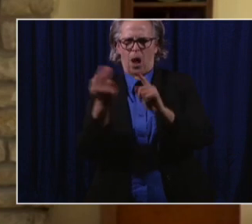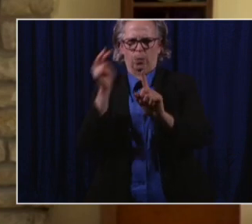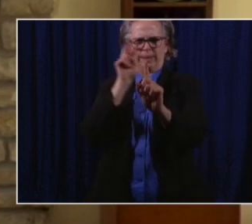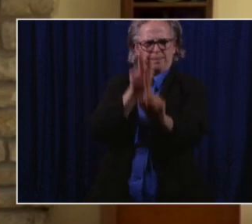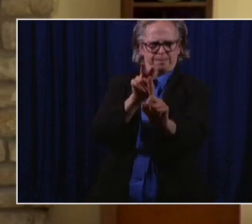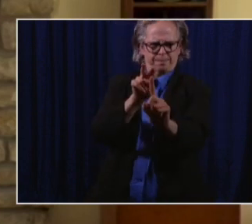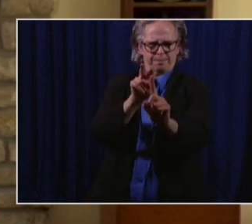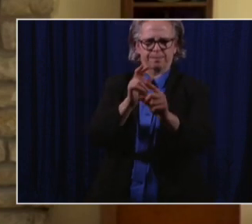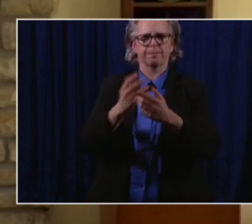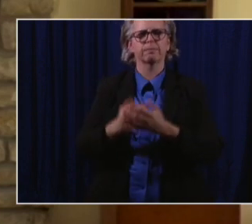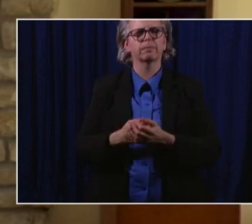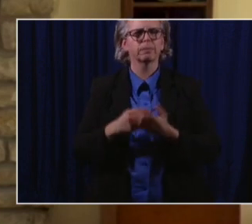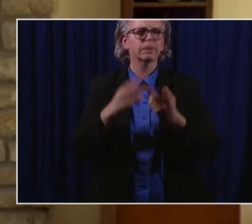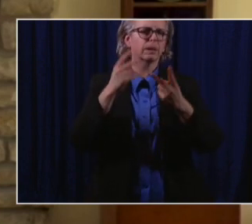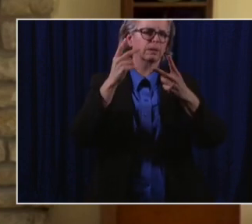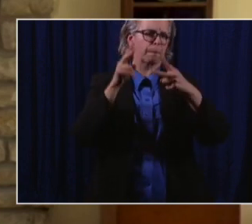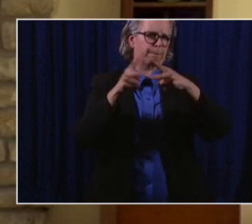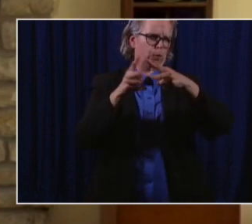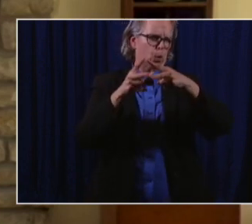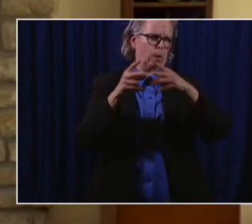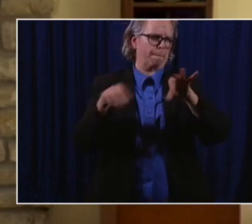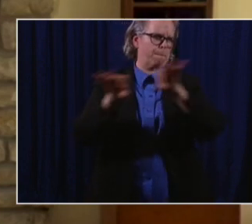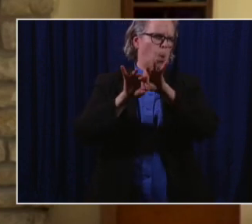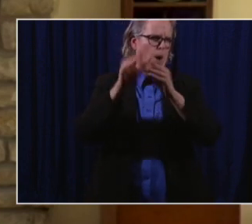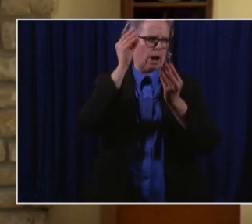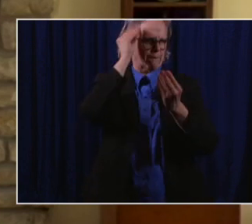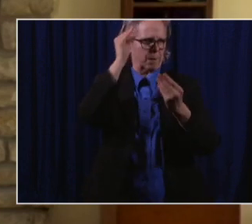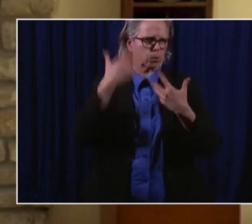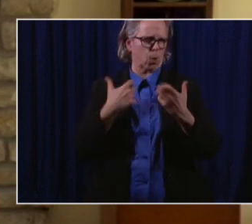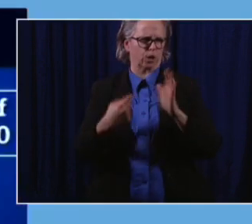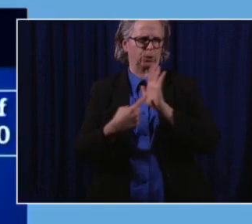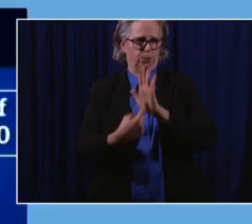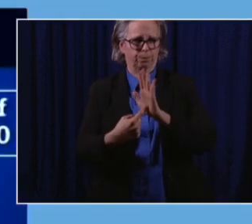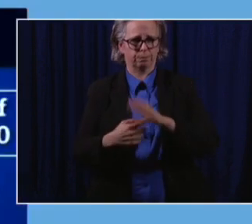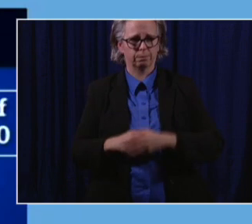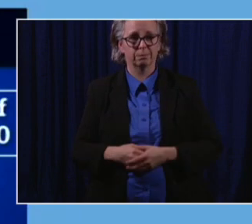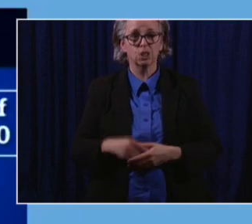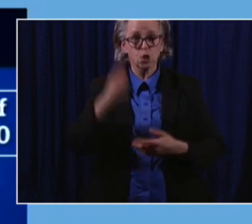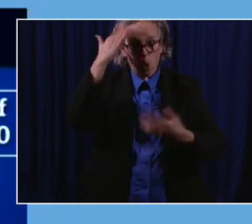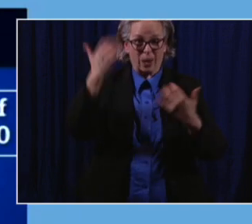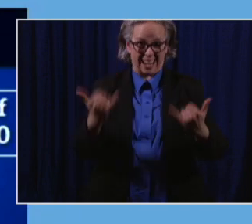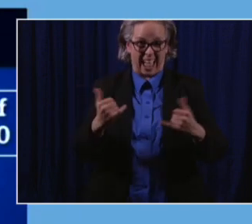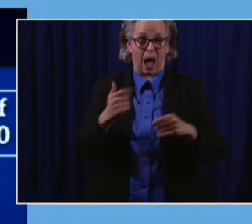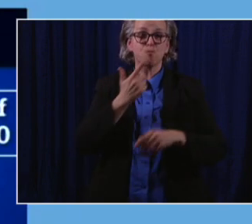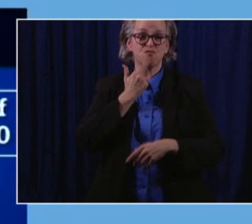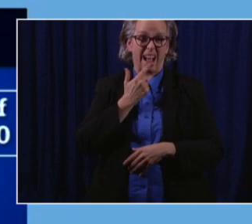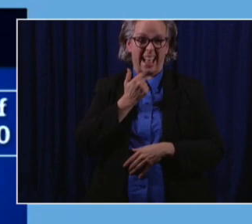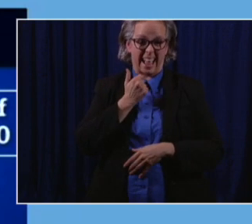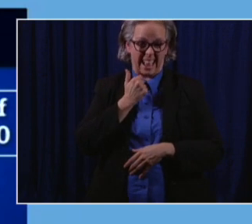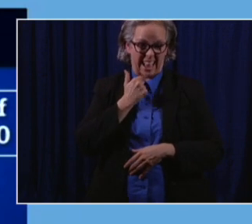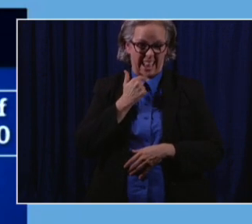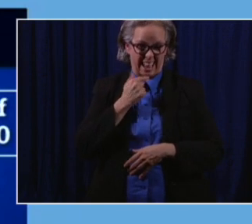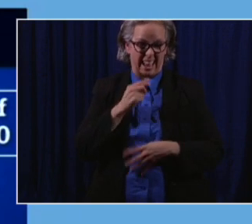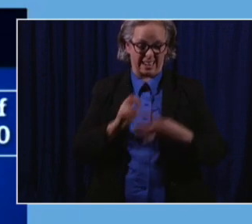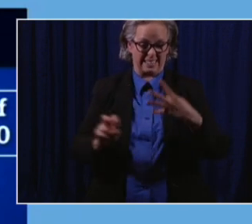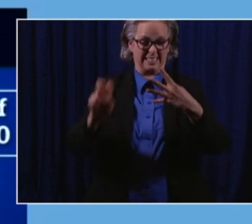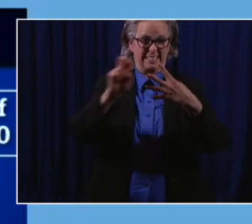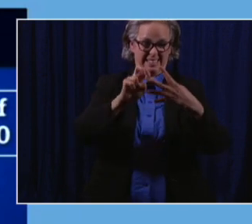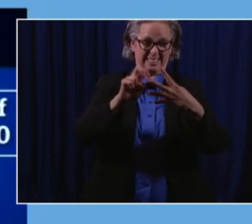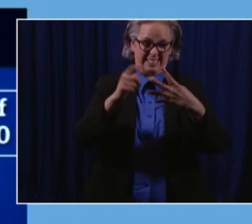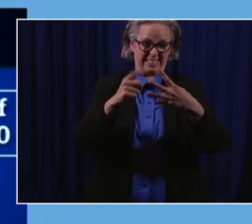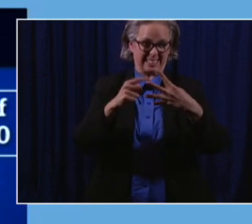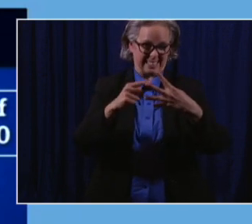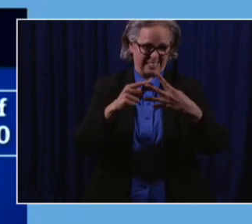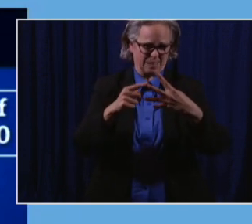so what you're going to see on here is just the red counties right now. And then the